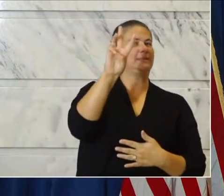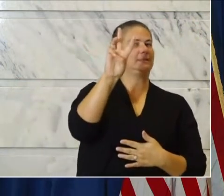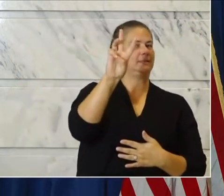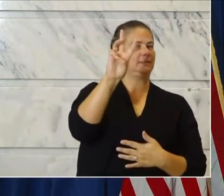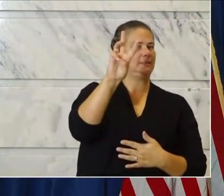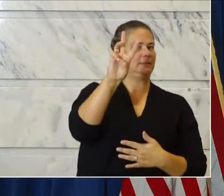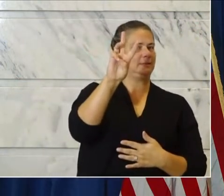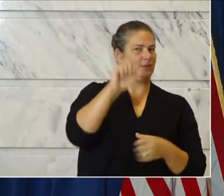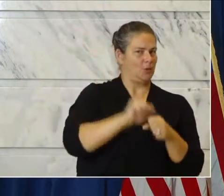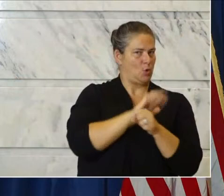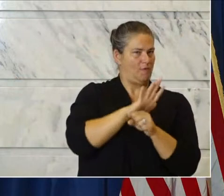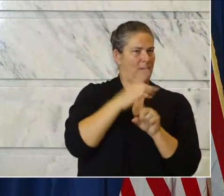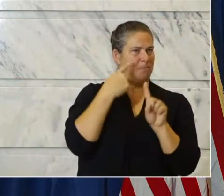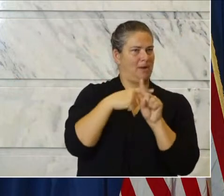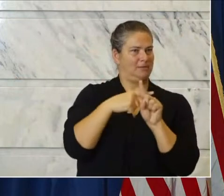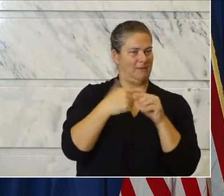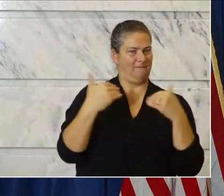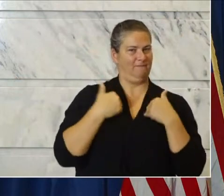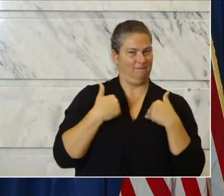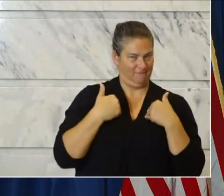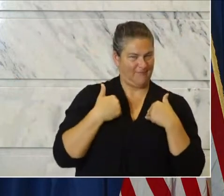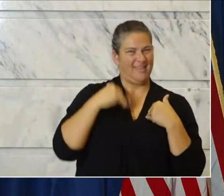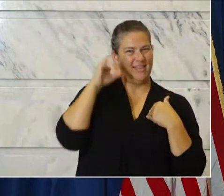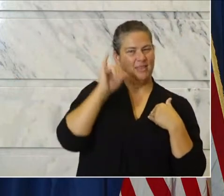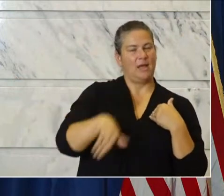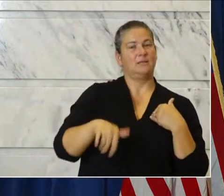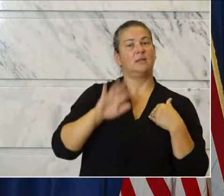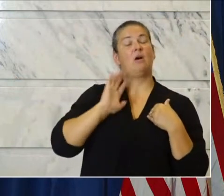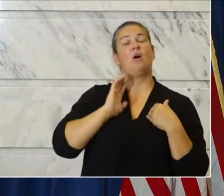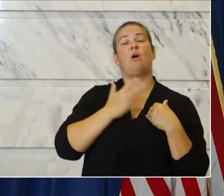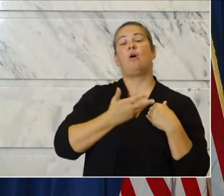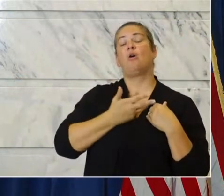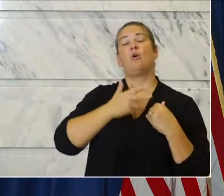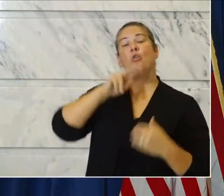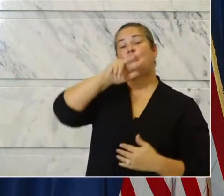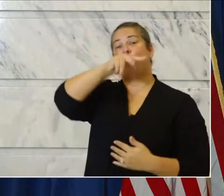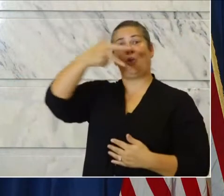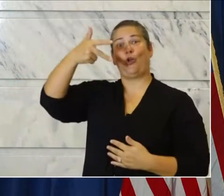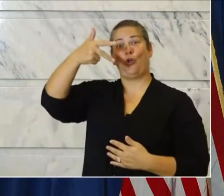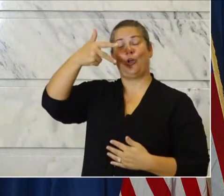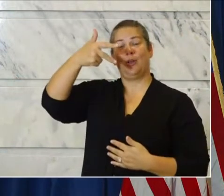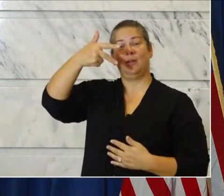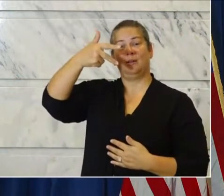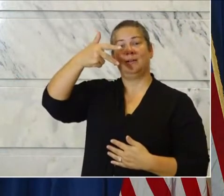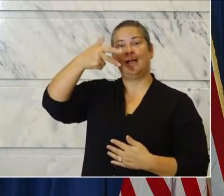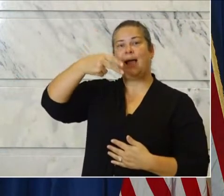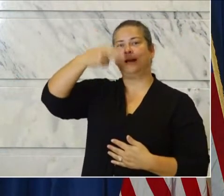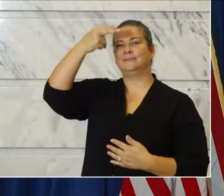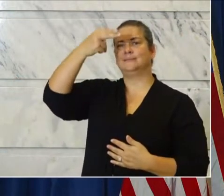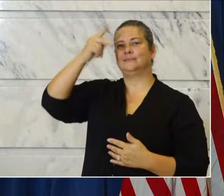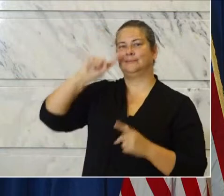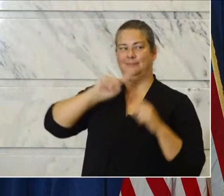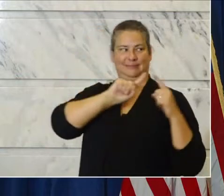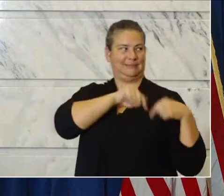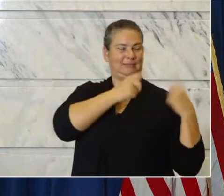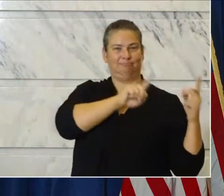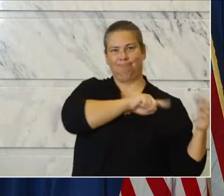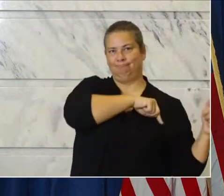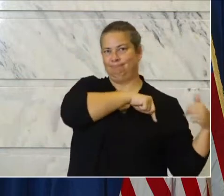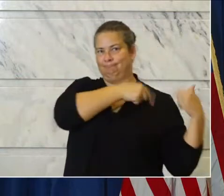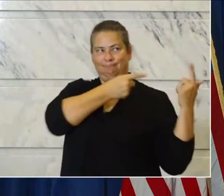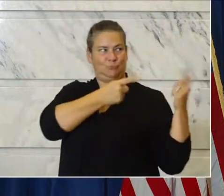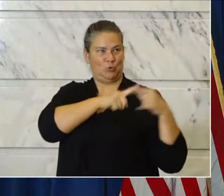906 new cases of COVID-19. That's our third highest total since the very beginning.